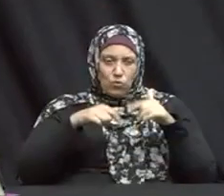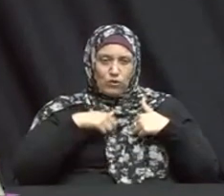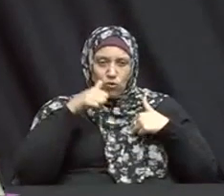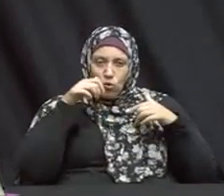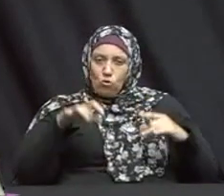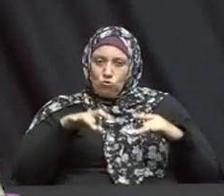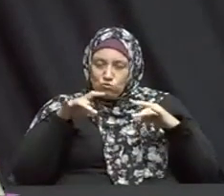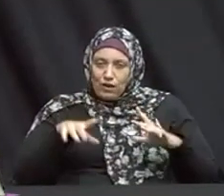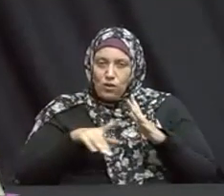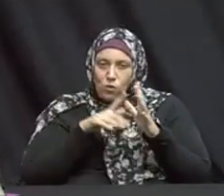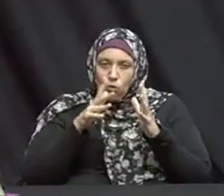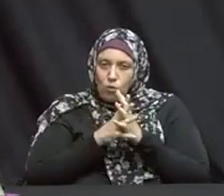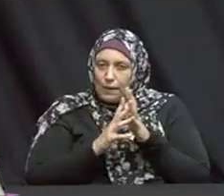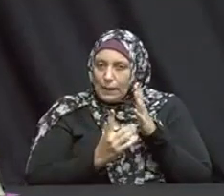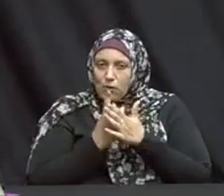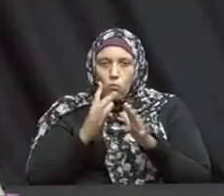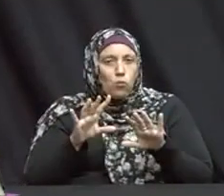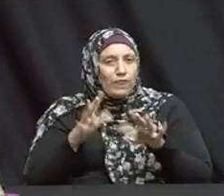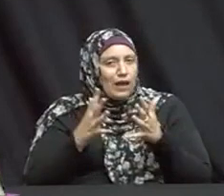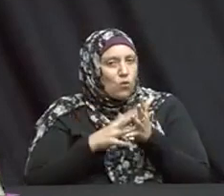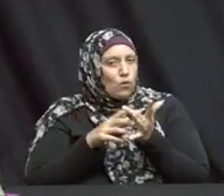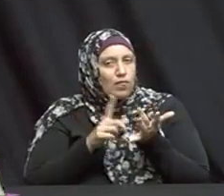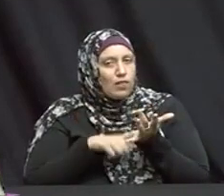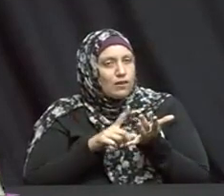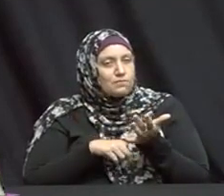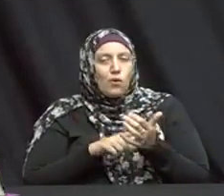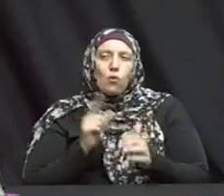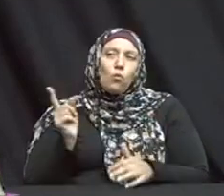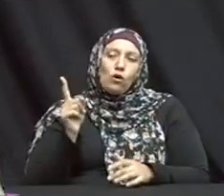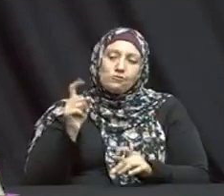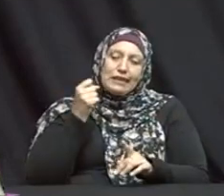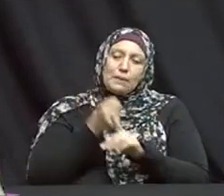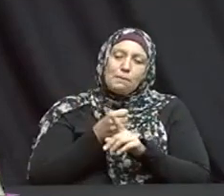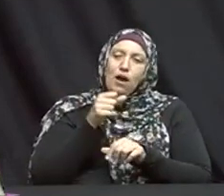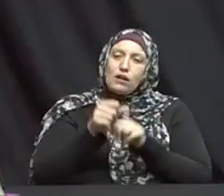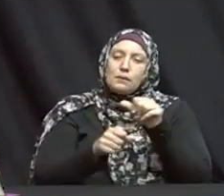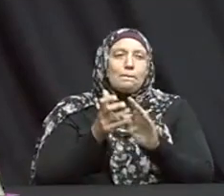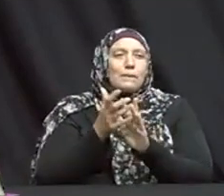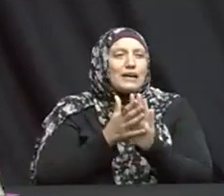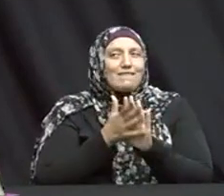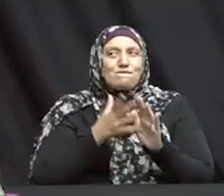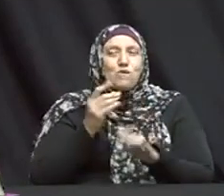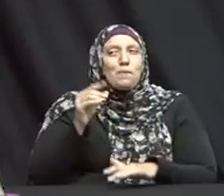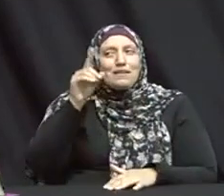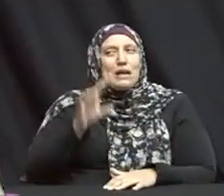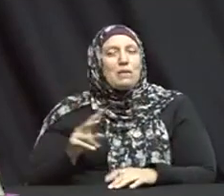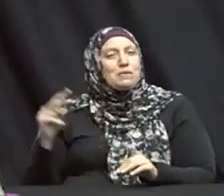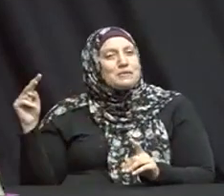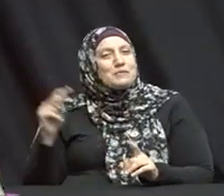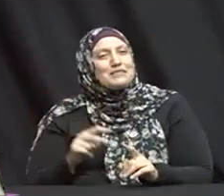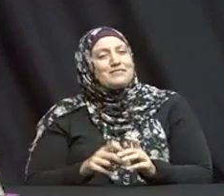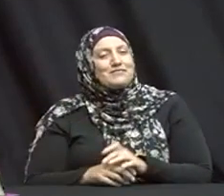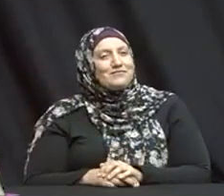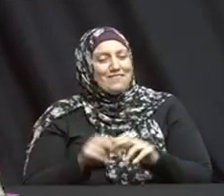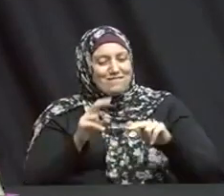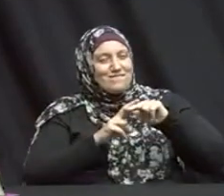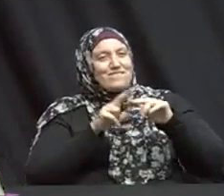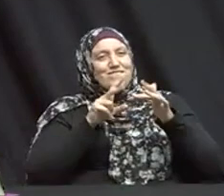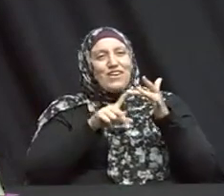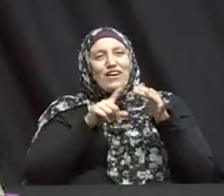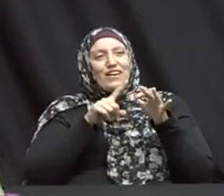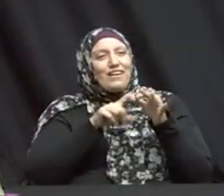legal perspective, what are the consequences of that from a fiqh perspective,